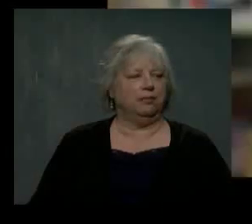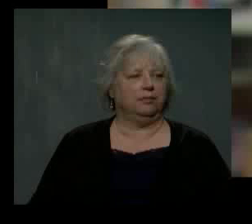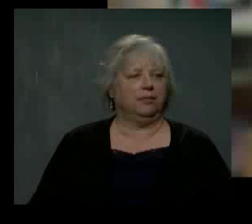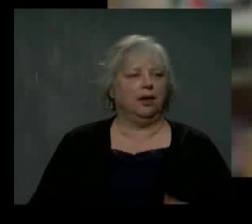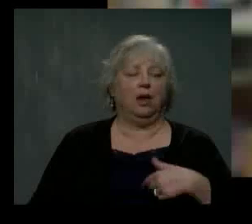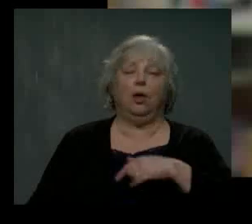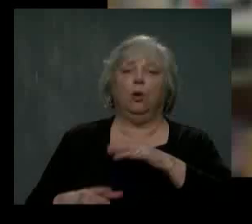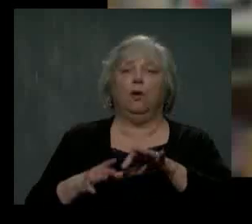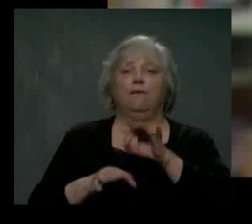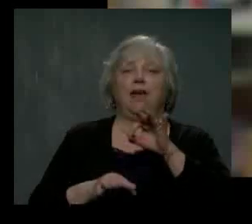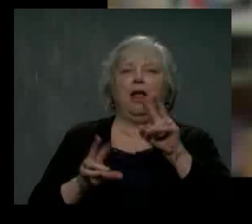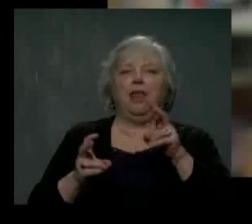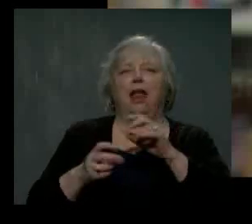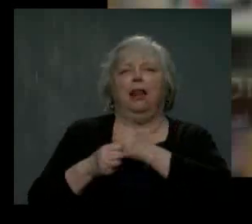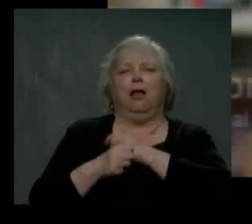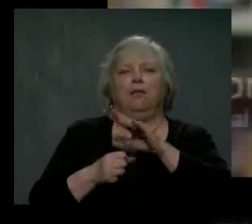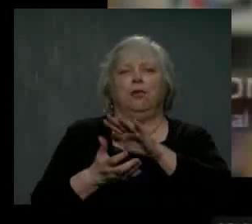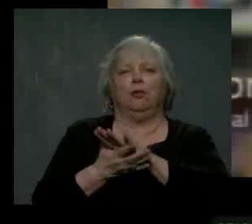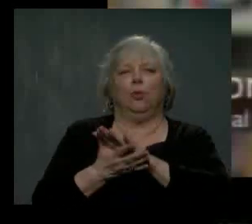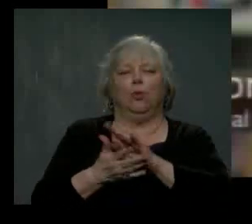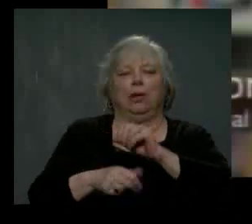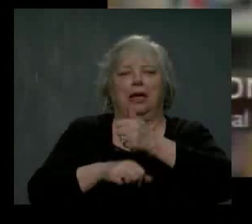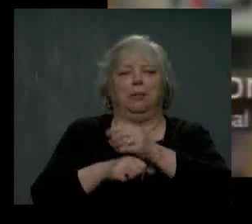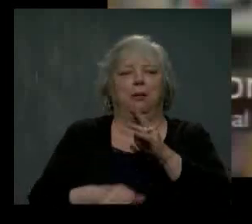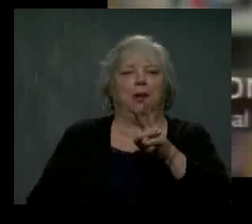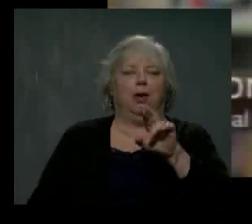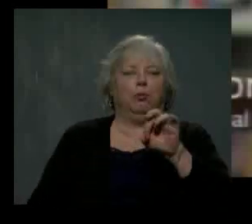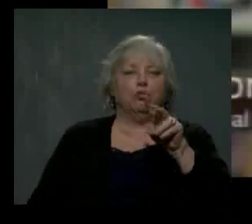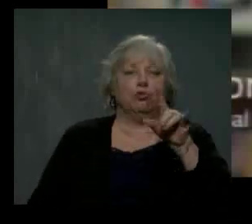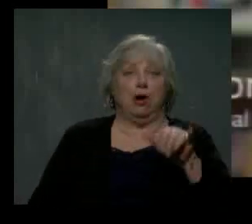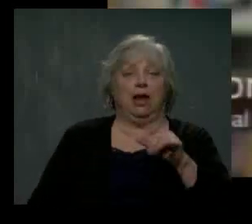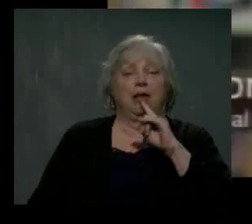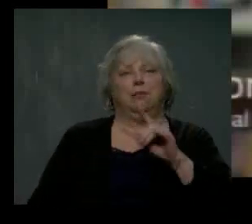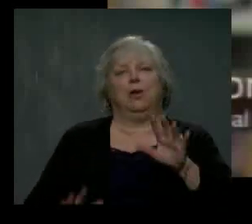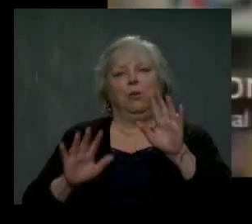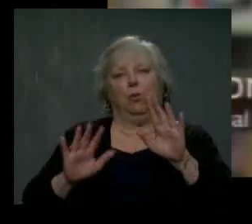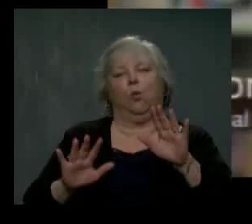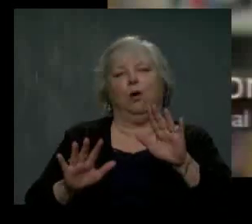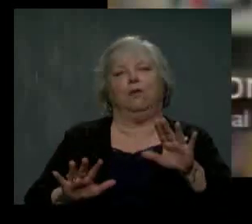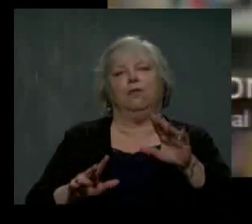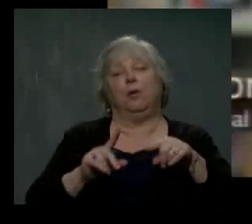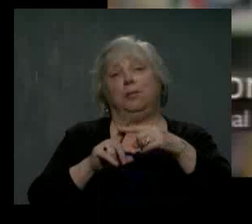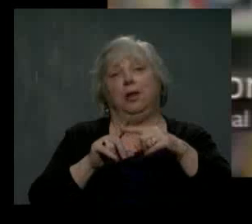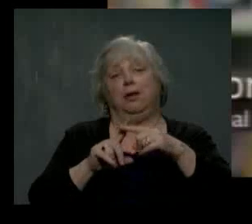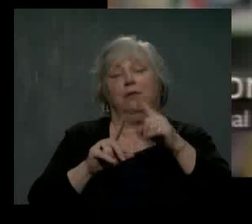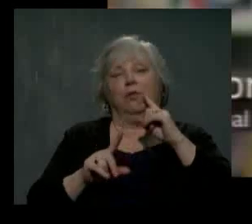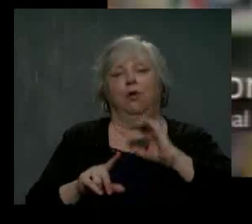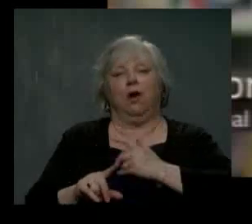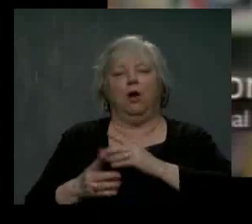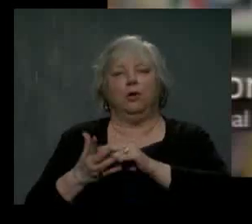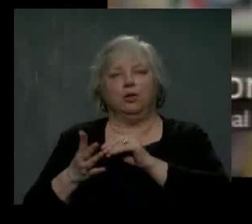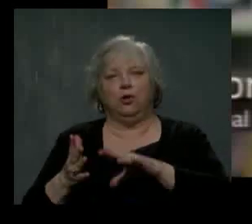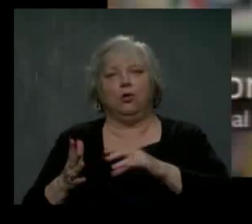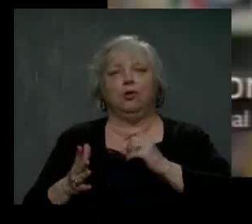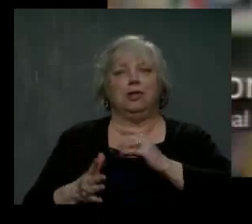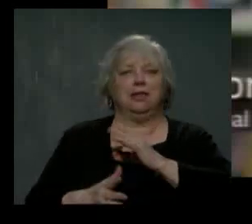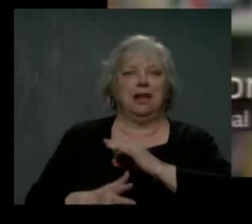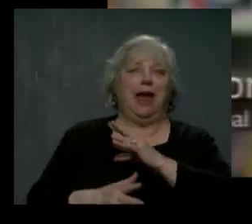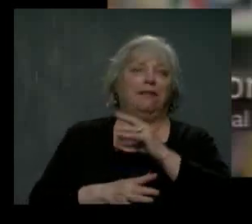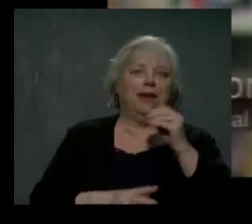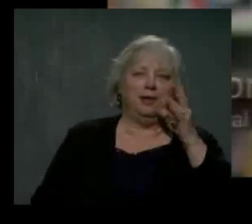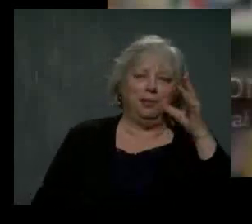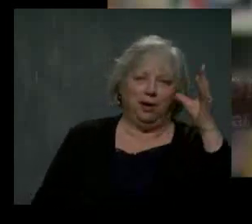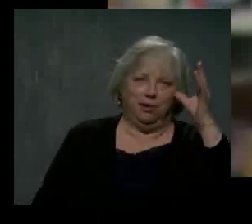We found that Love Your School at Brady has really been a great asset for our staff, students, and the